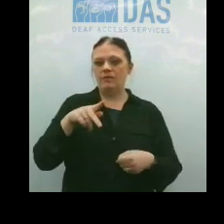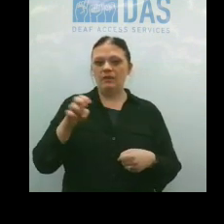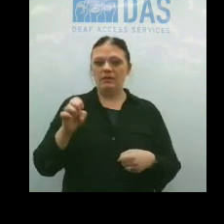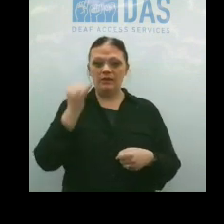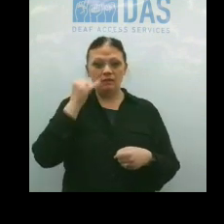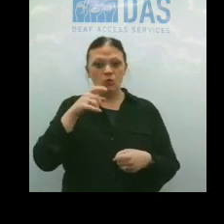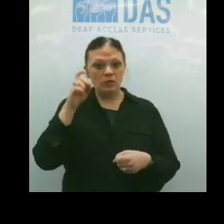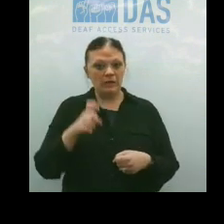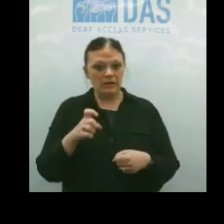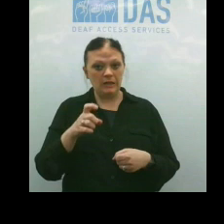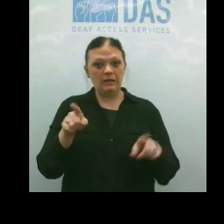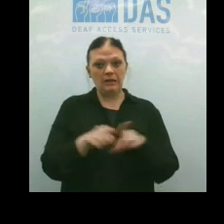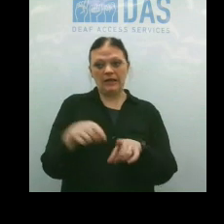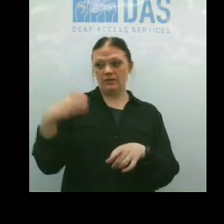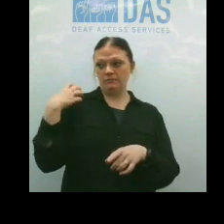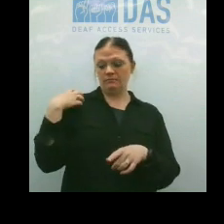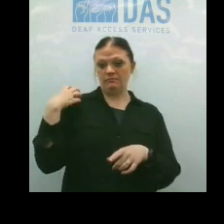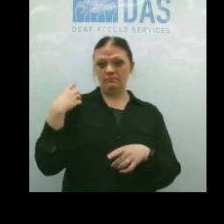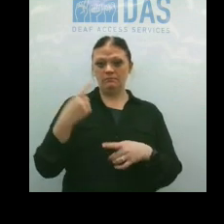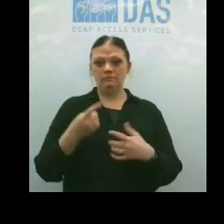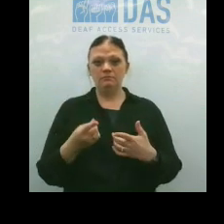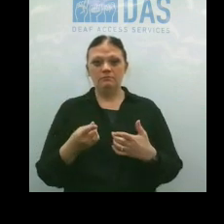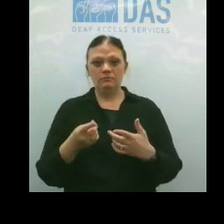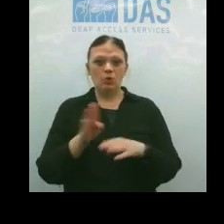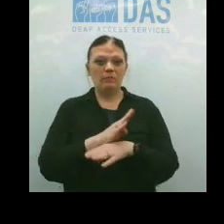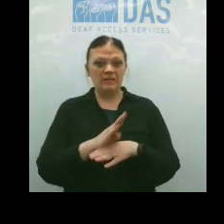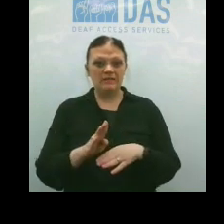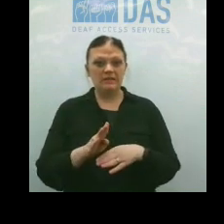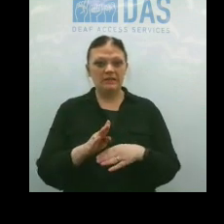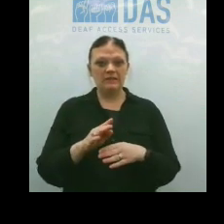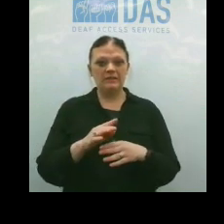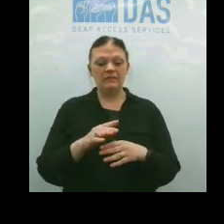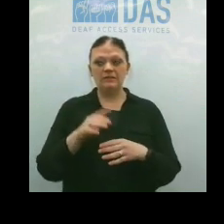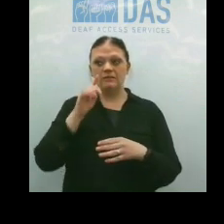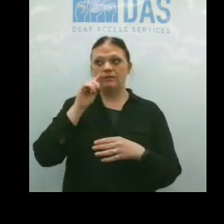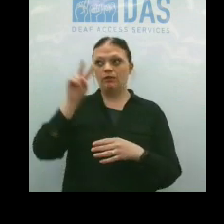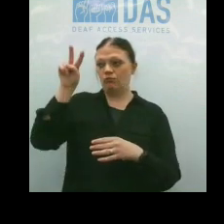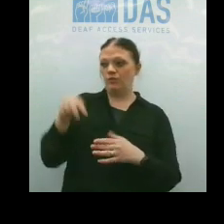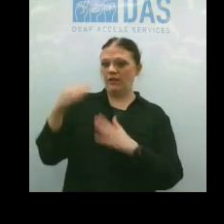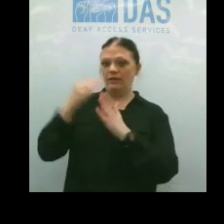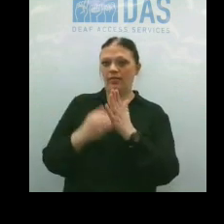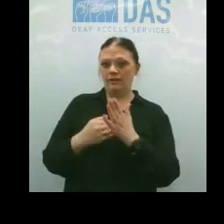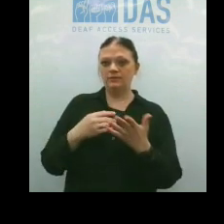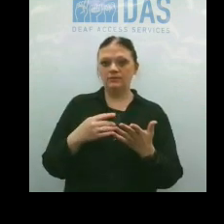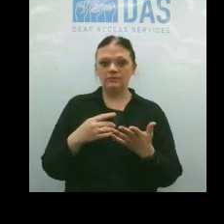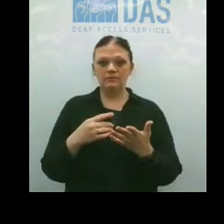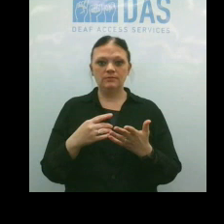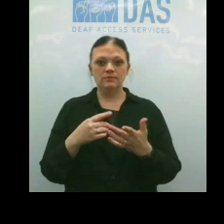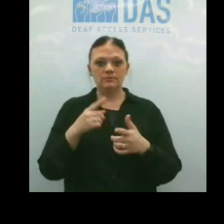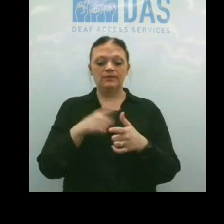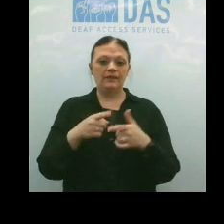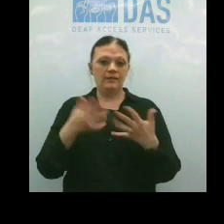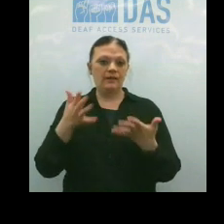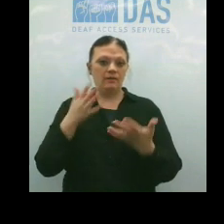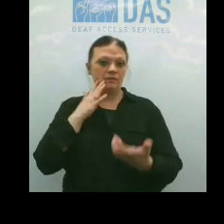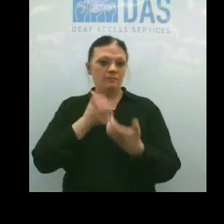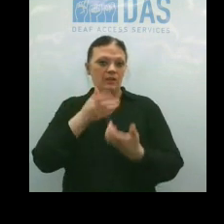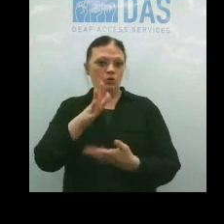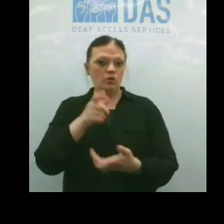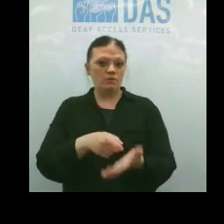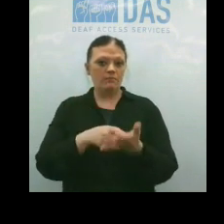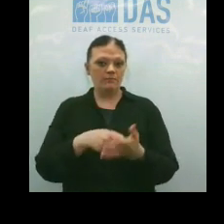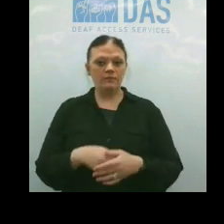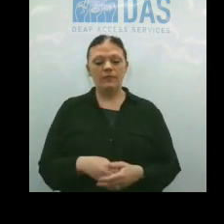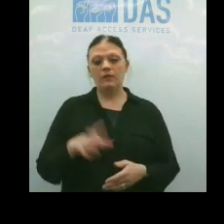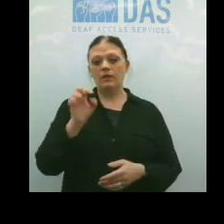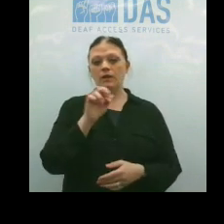some as an employer, you go to that list and you'll be able to find the vendors that we believe will be able to meet your demand. Our Erie